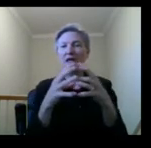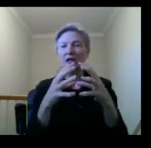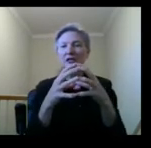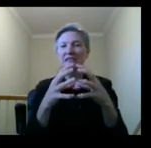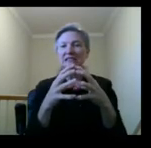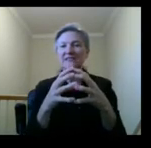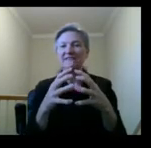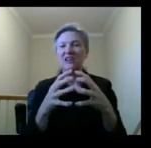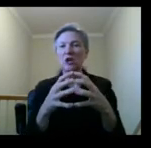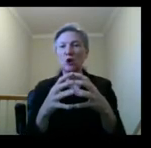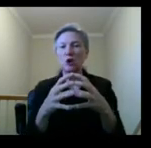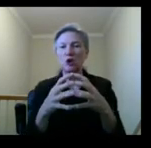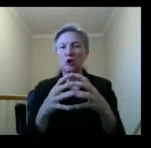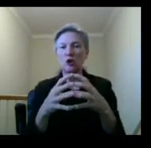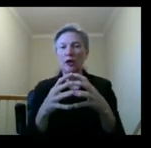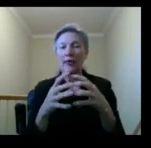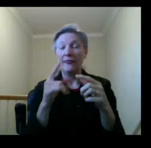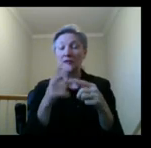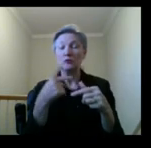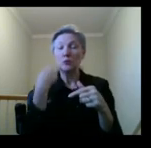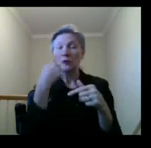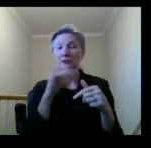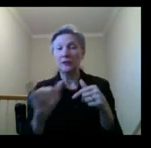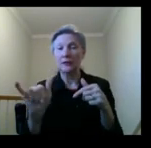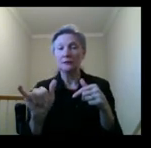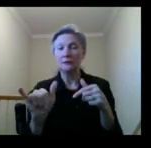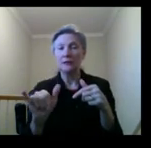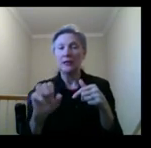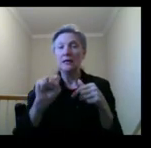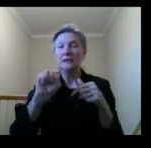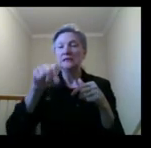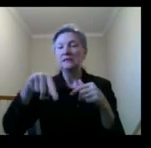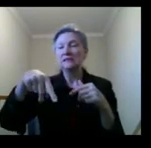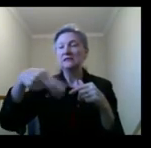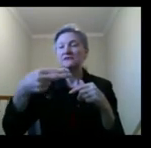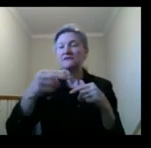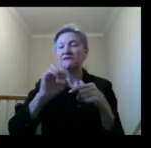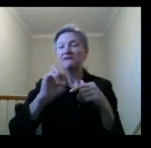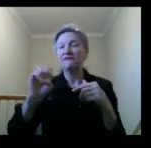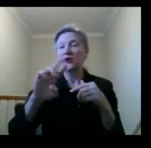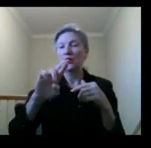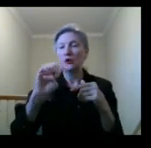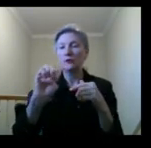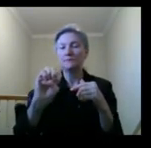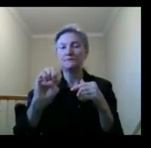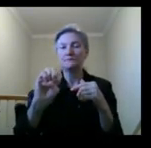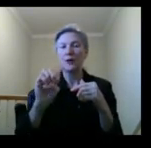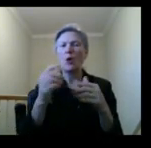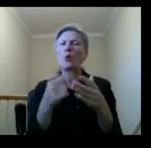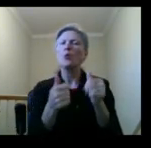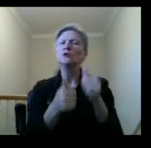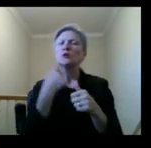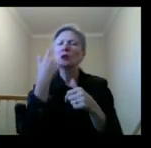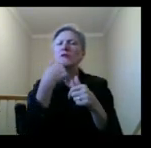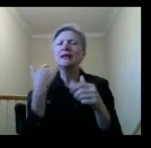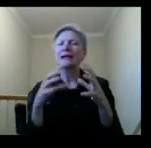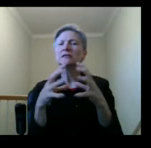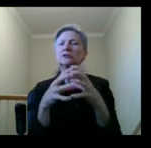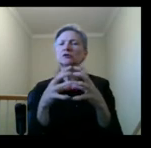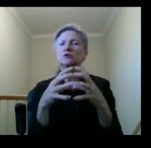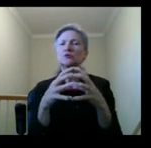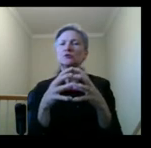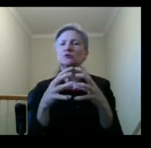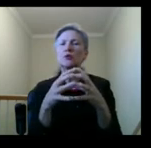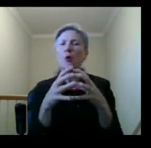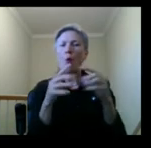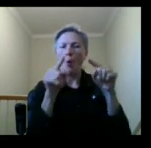Okay, this is what the sphere looks like here. So which one of these looks like a circle all the